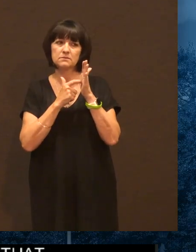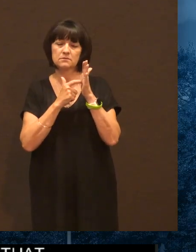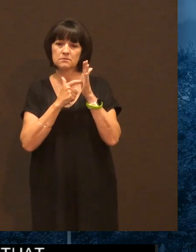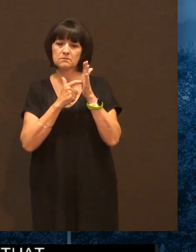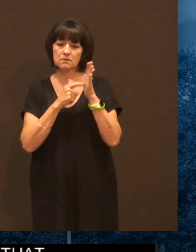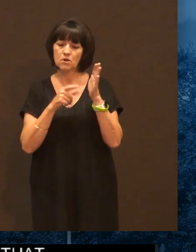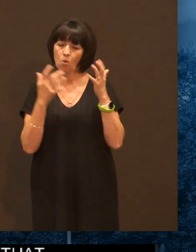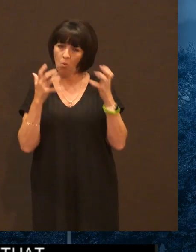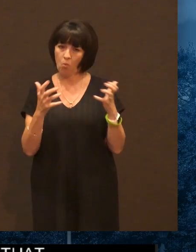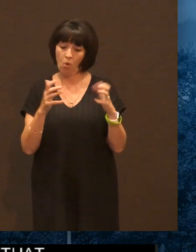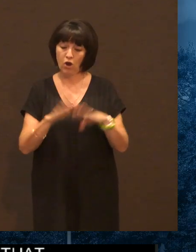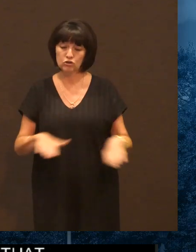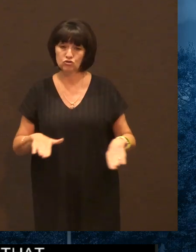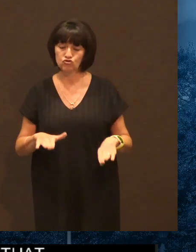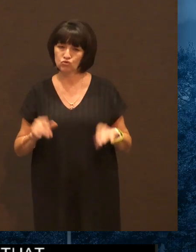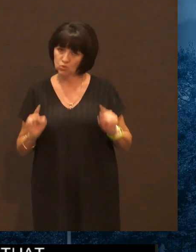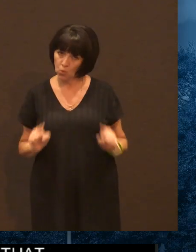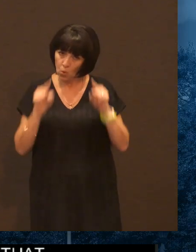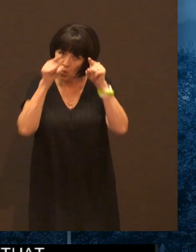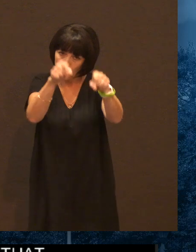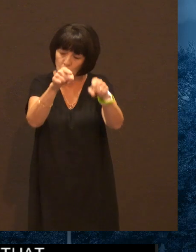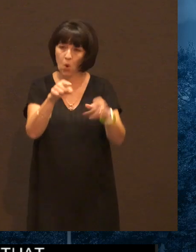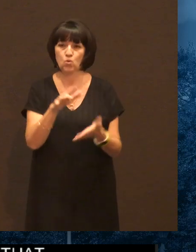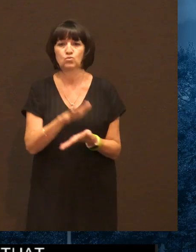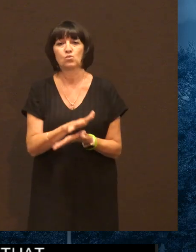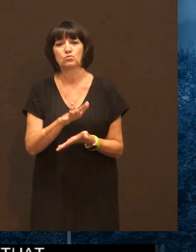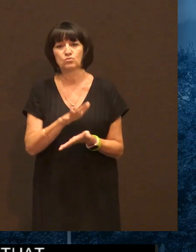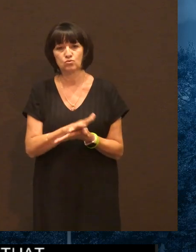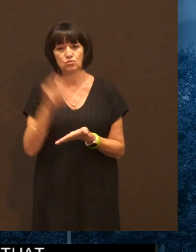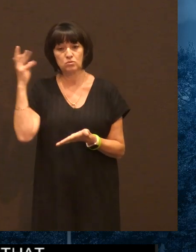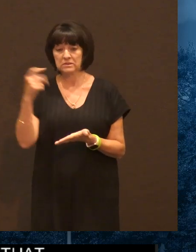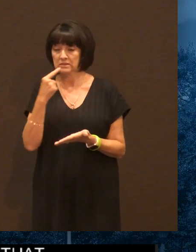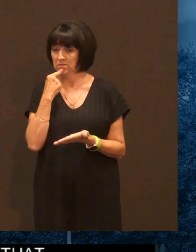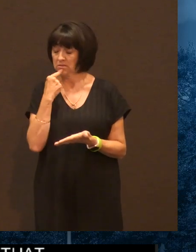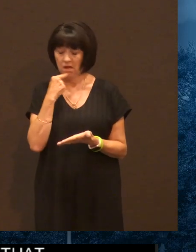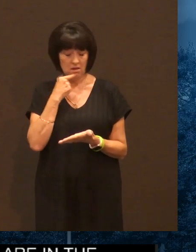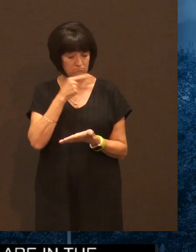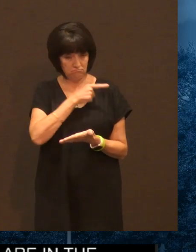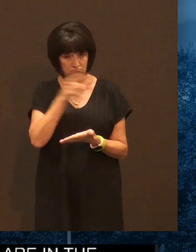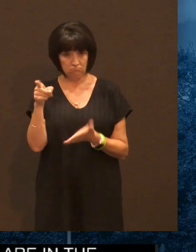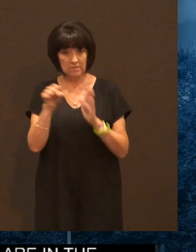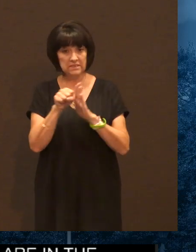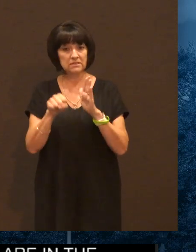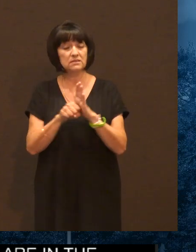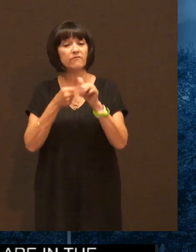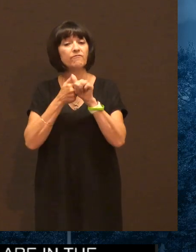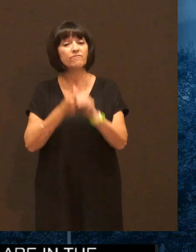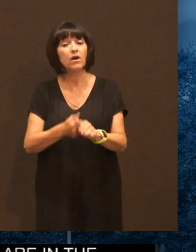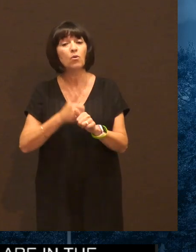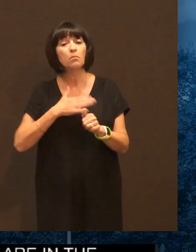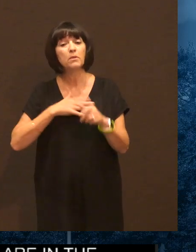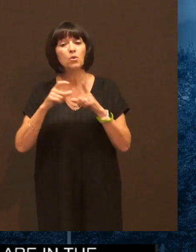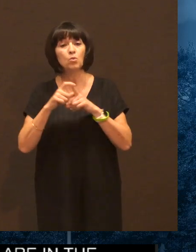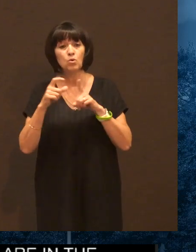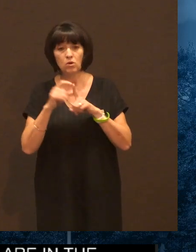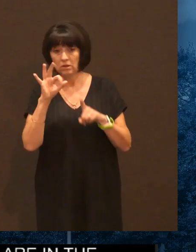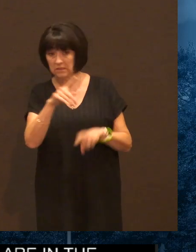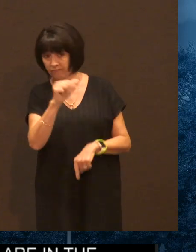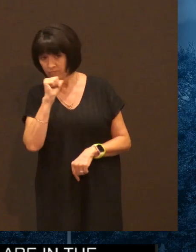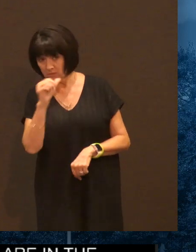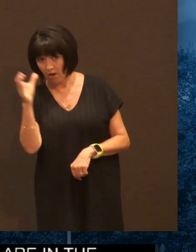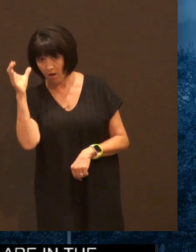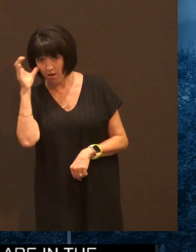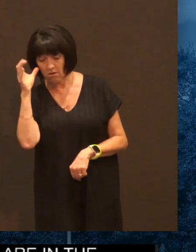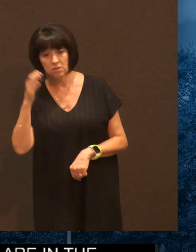schools physically, and has also threatened federal funding if that isn't the case. I'm curious for Governor and Secretary if you react to that,